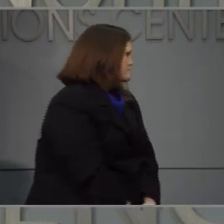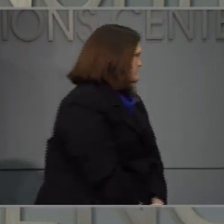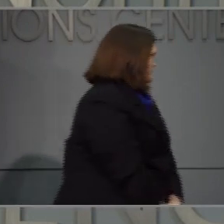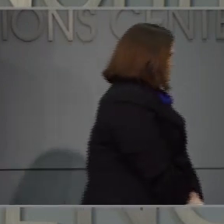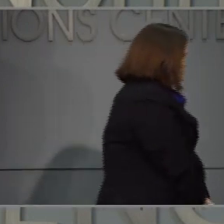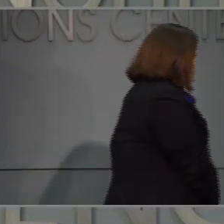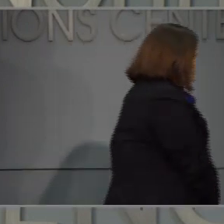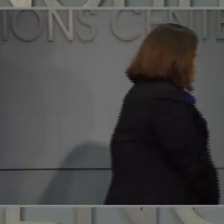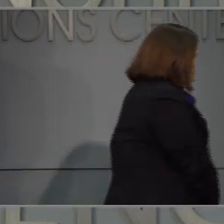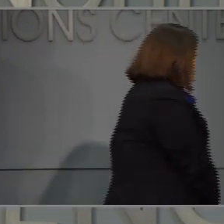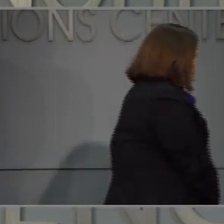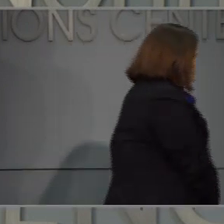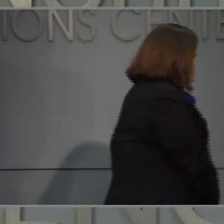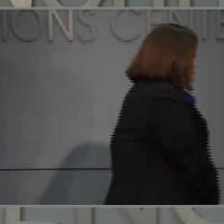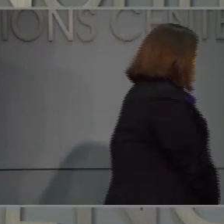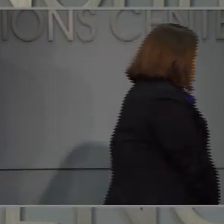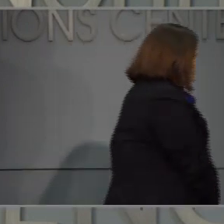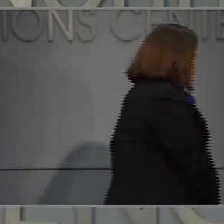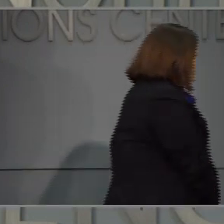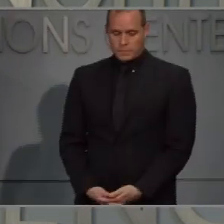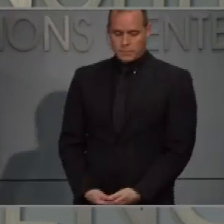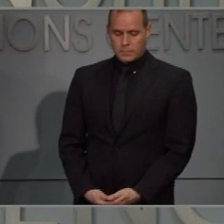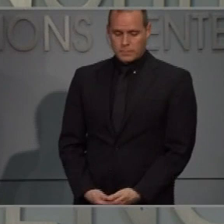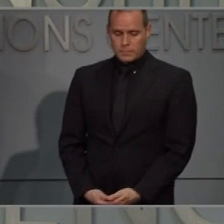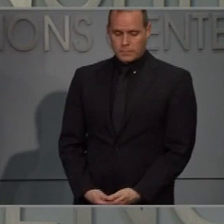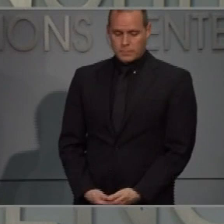Sarah Ovaska, North Carolina Health News.